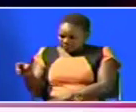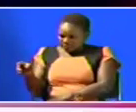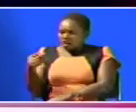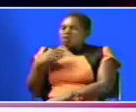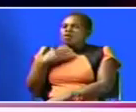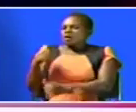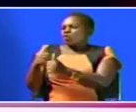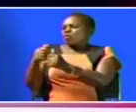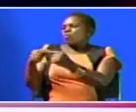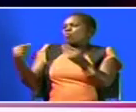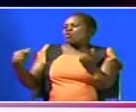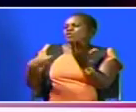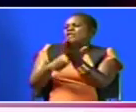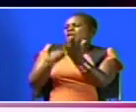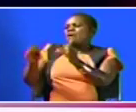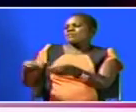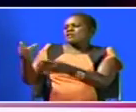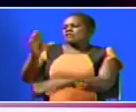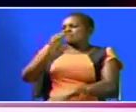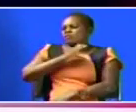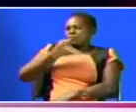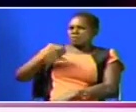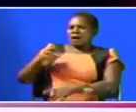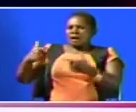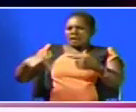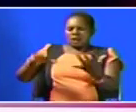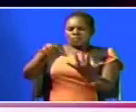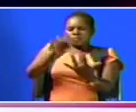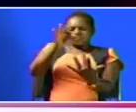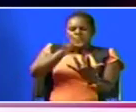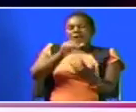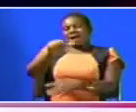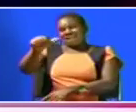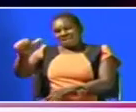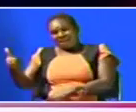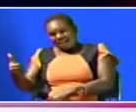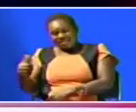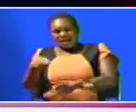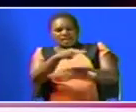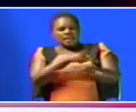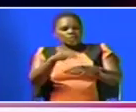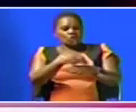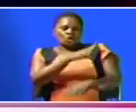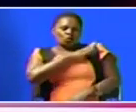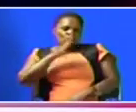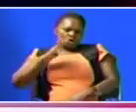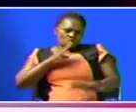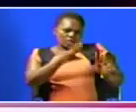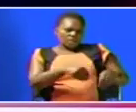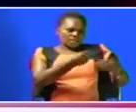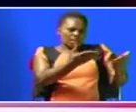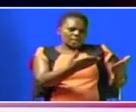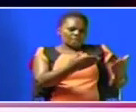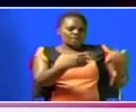forwarding a list of aspirants to the IEBC and allow party primaries. The other, led by the party's National Elections Board, forwarded a list of